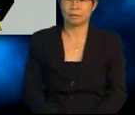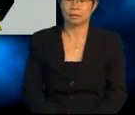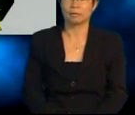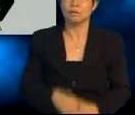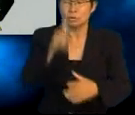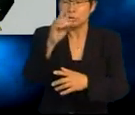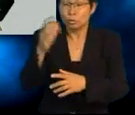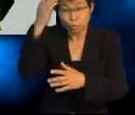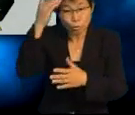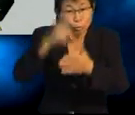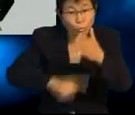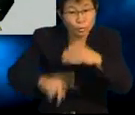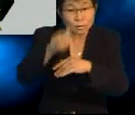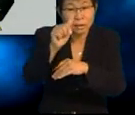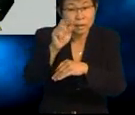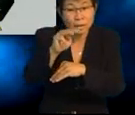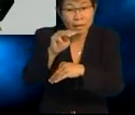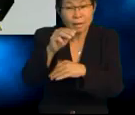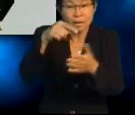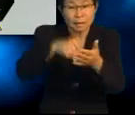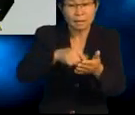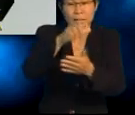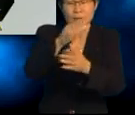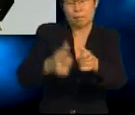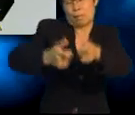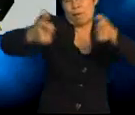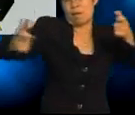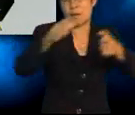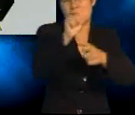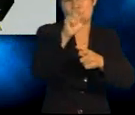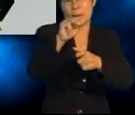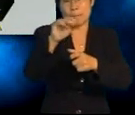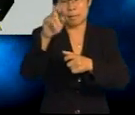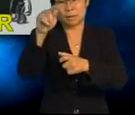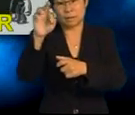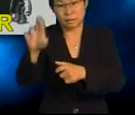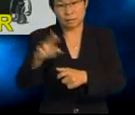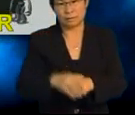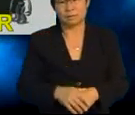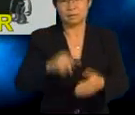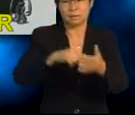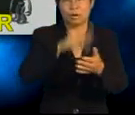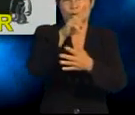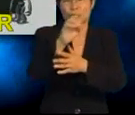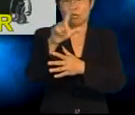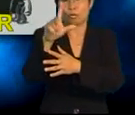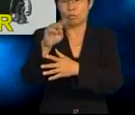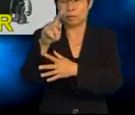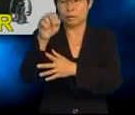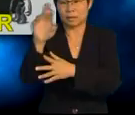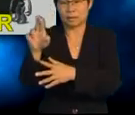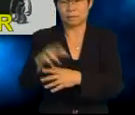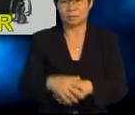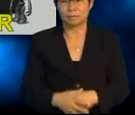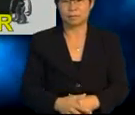Do you know what this is? It's a gigantic ammeter. This is called the